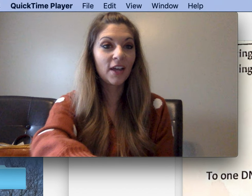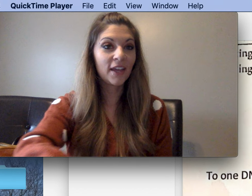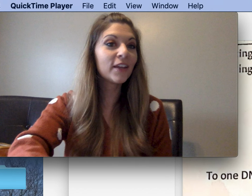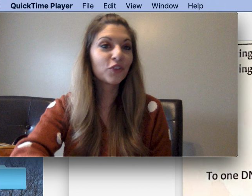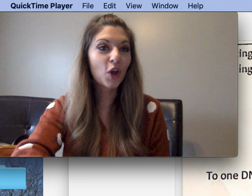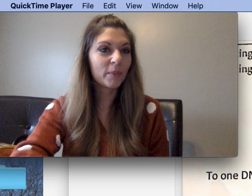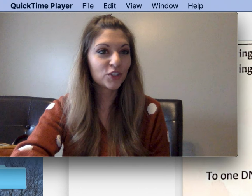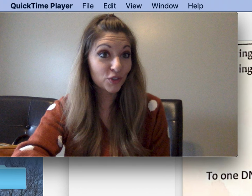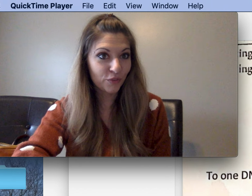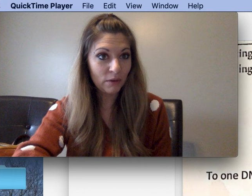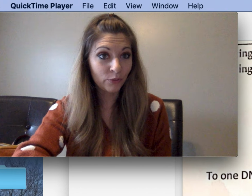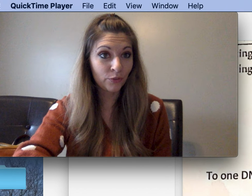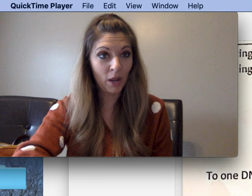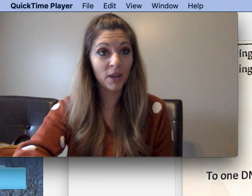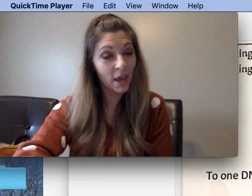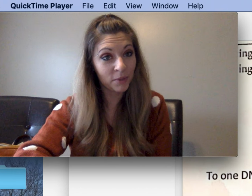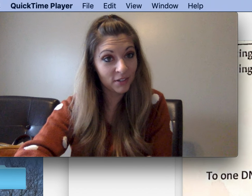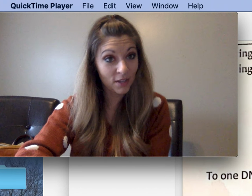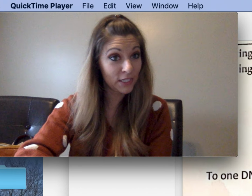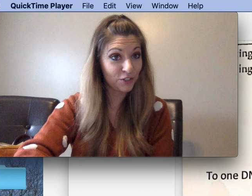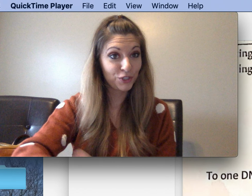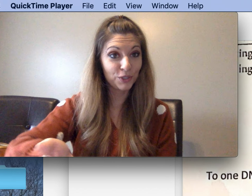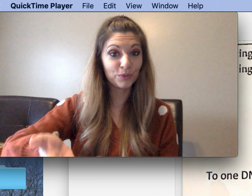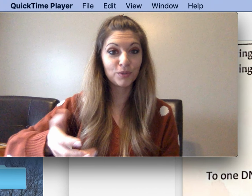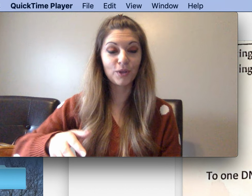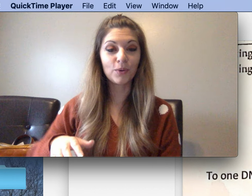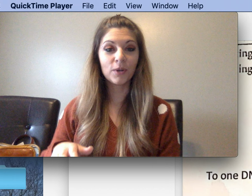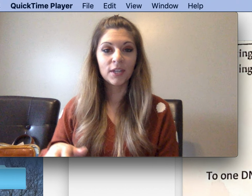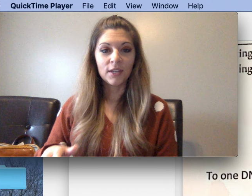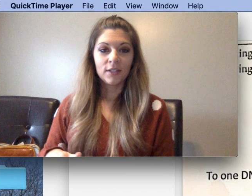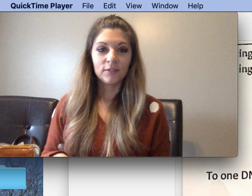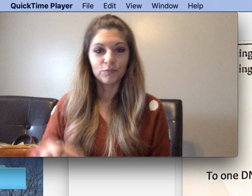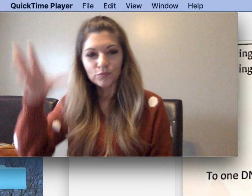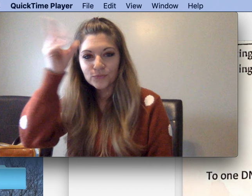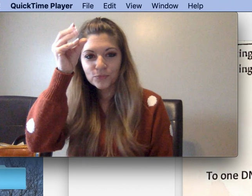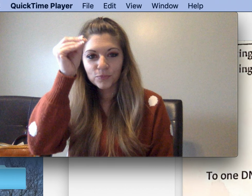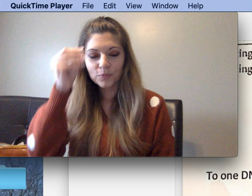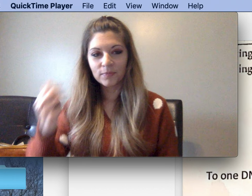look ahead in the comic. Just look frame for frame, and I'm going to sign it to you.